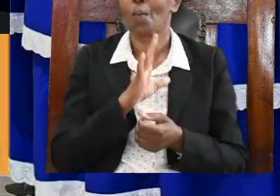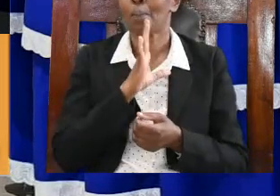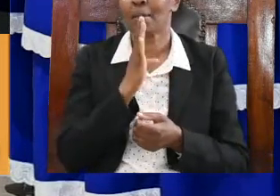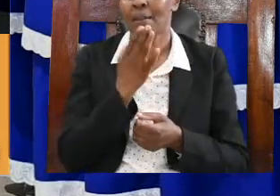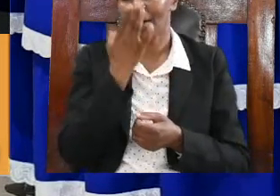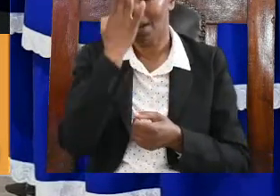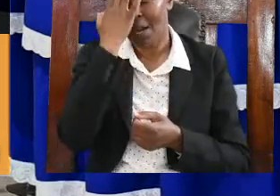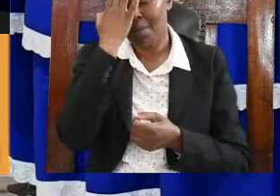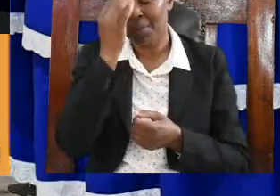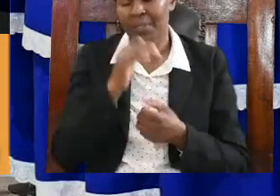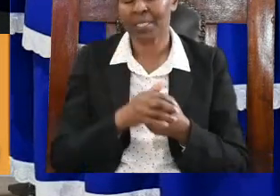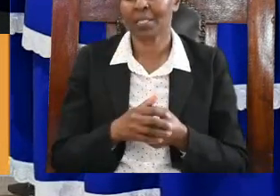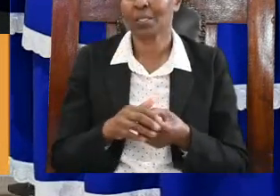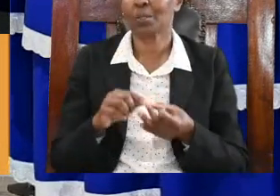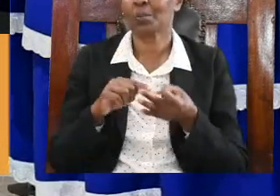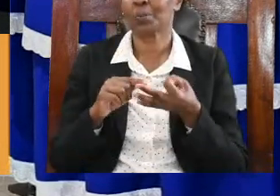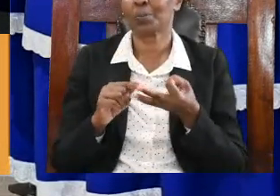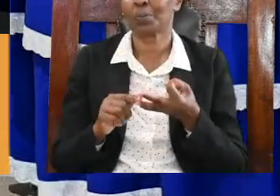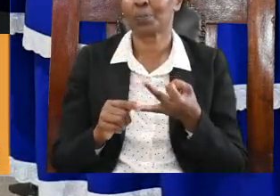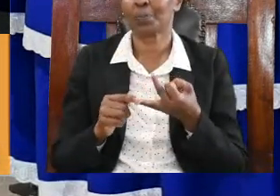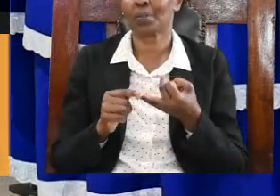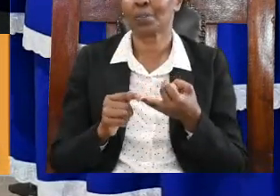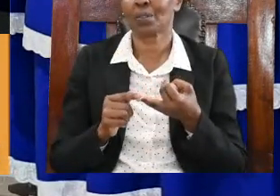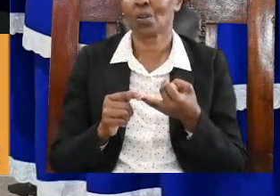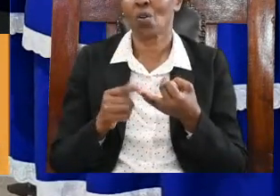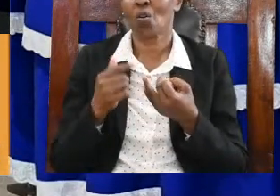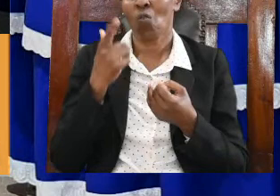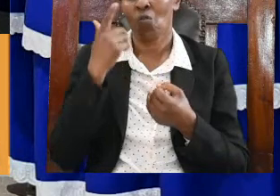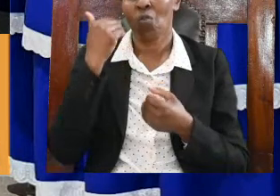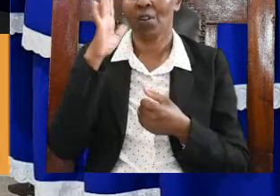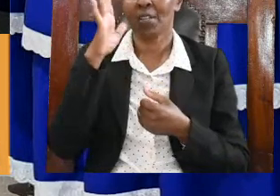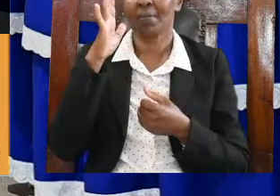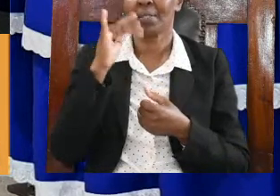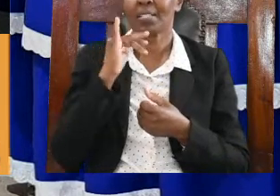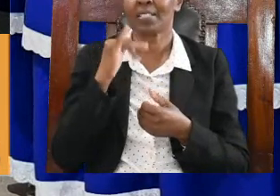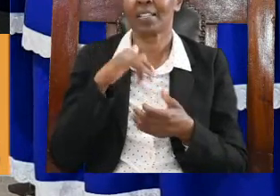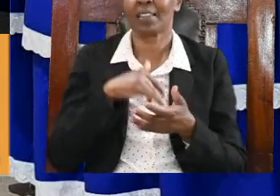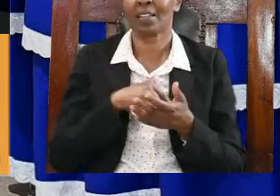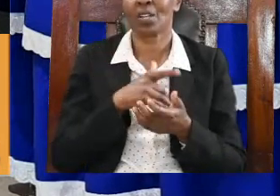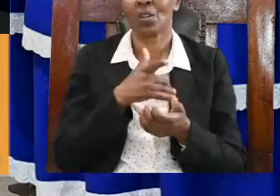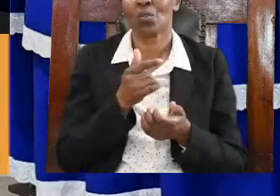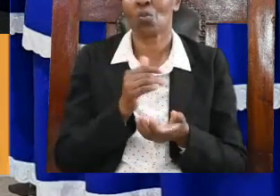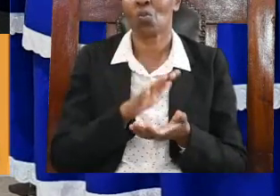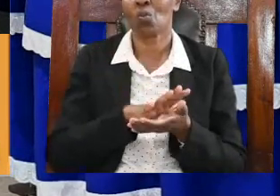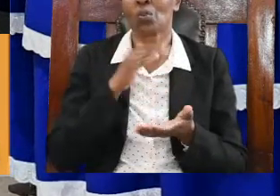humbled. And number two, for God, is that he may be glorified.